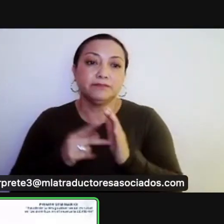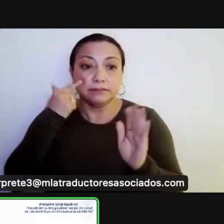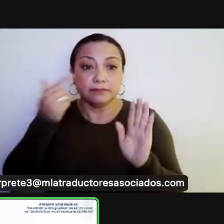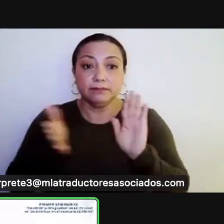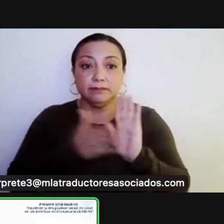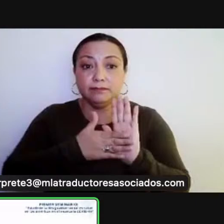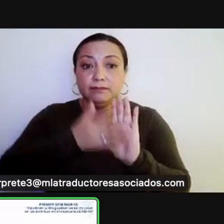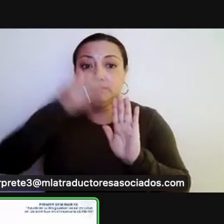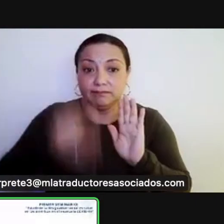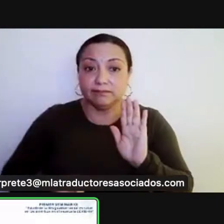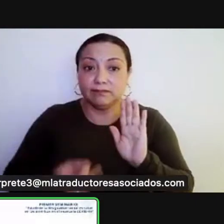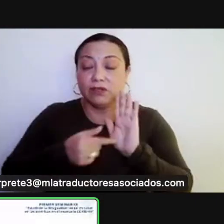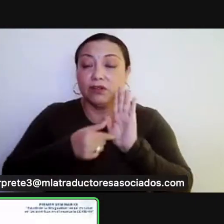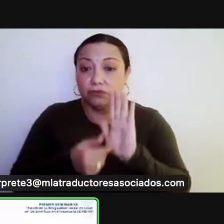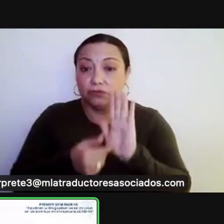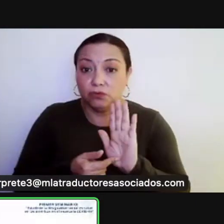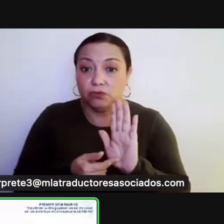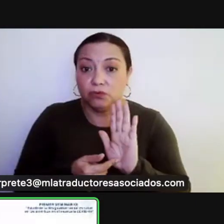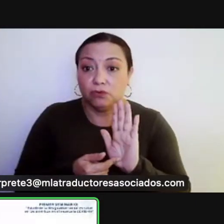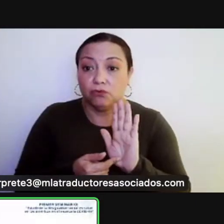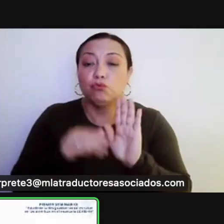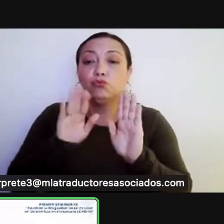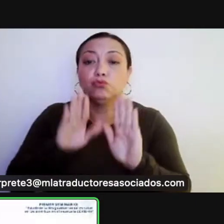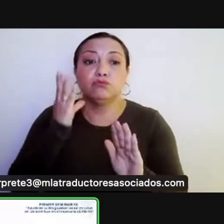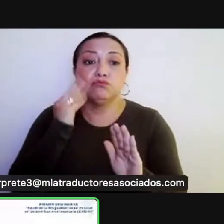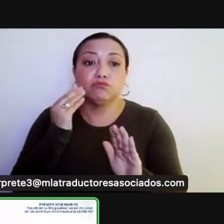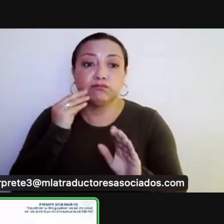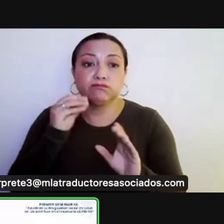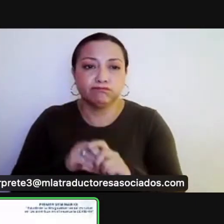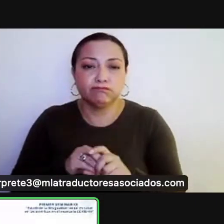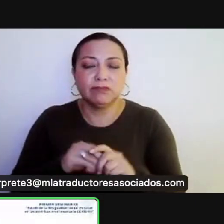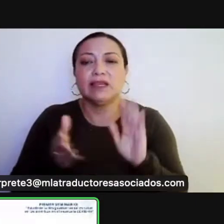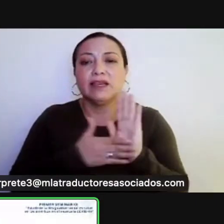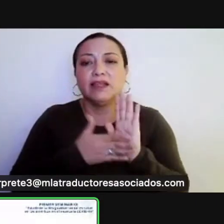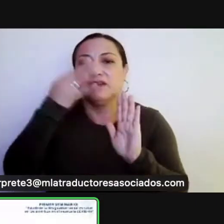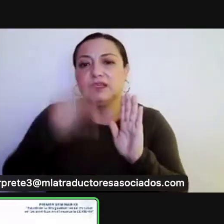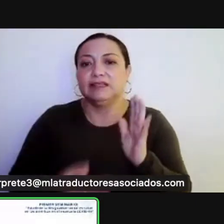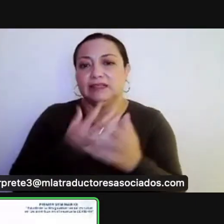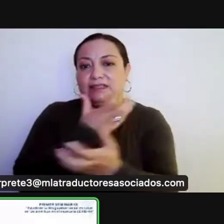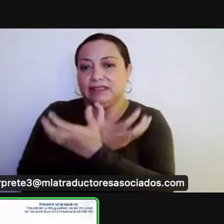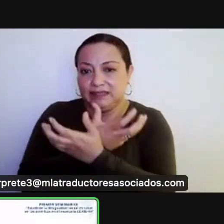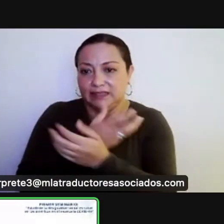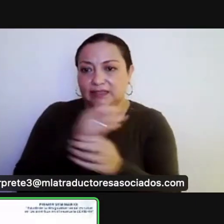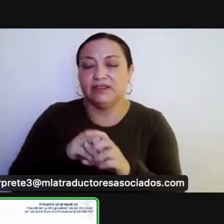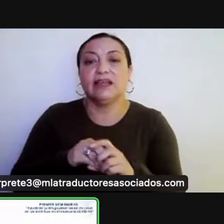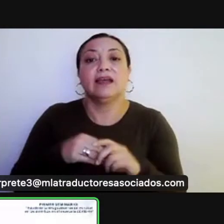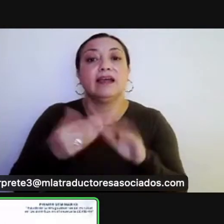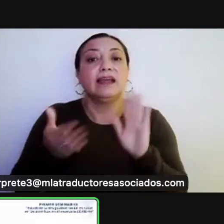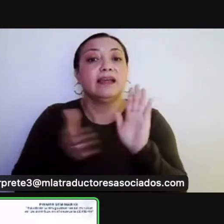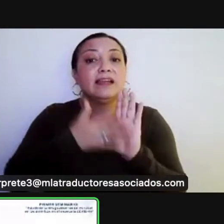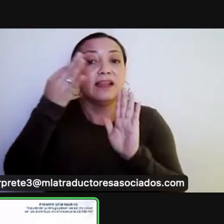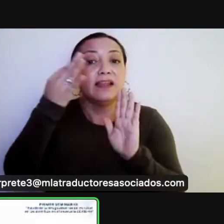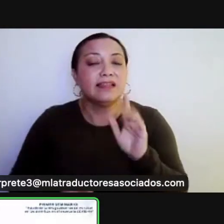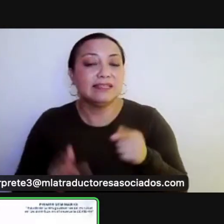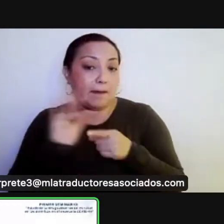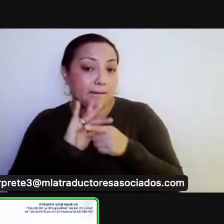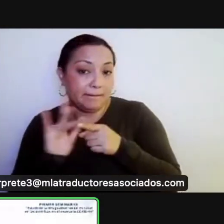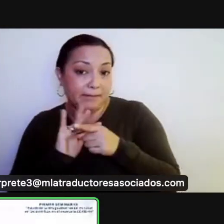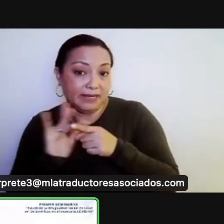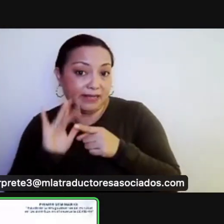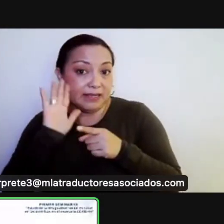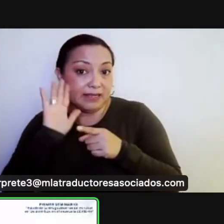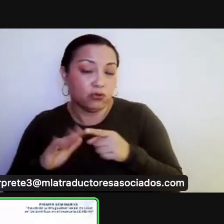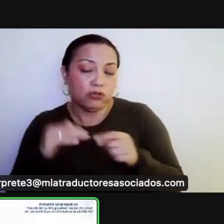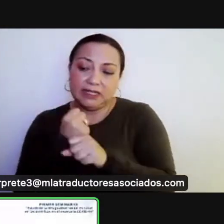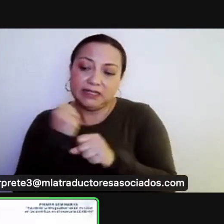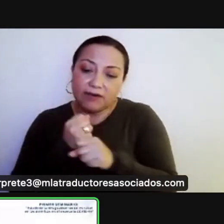on evidence, on the experience, based on scientific evidence, on empirical evidence, and